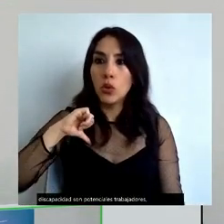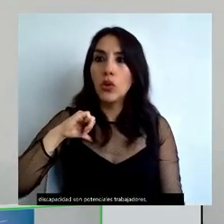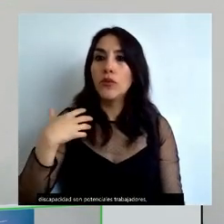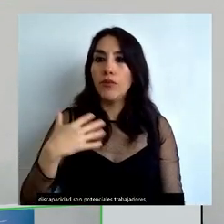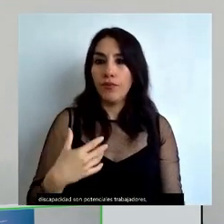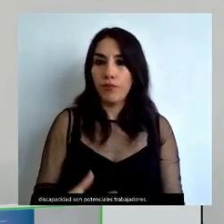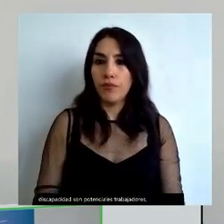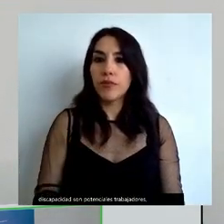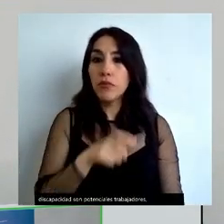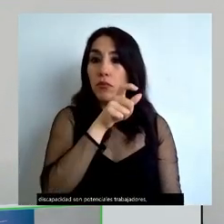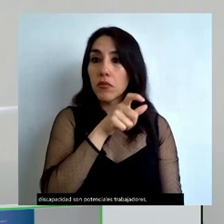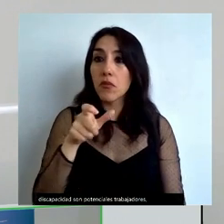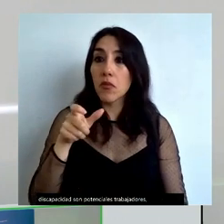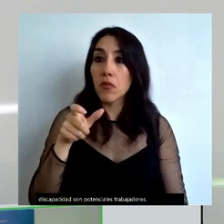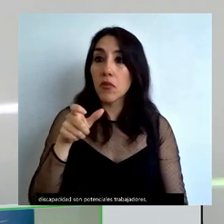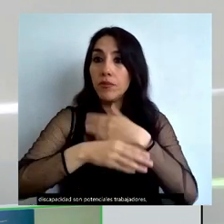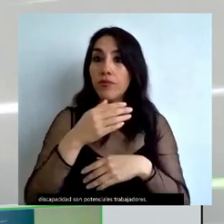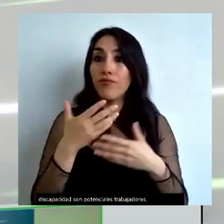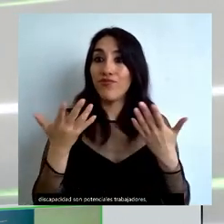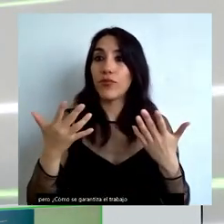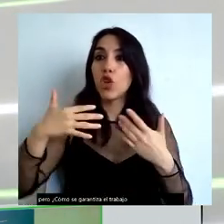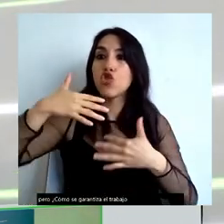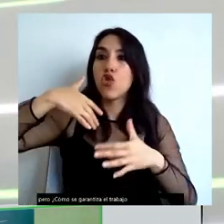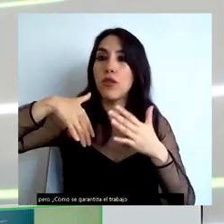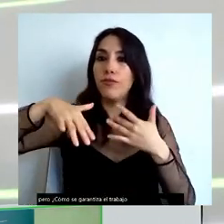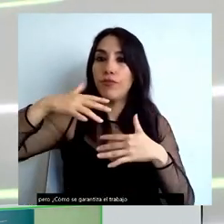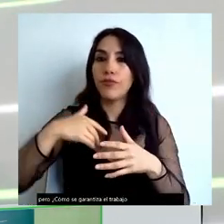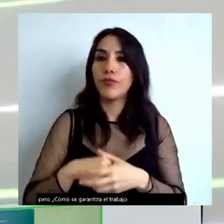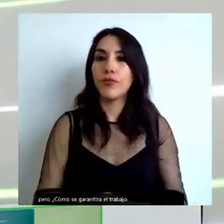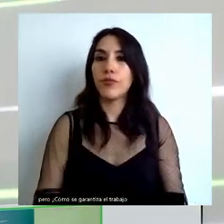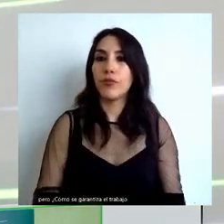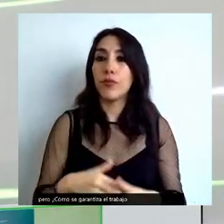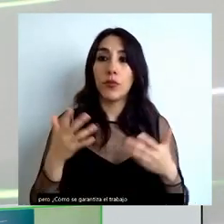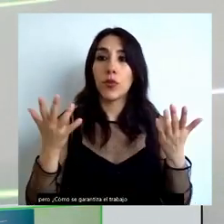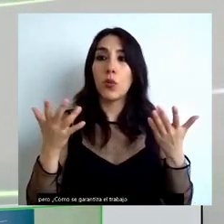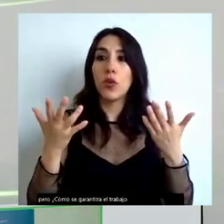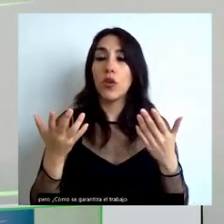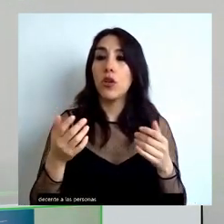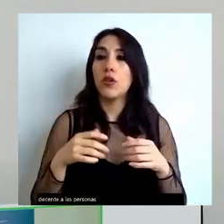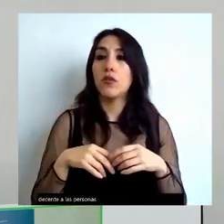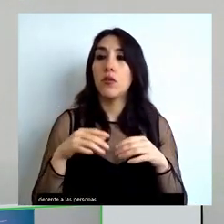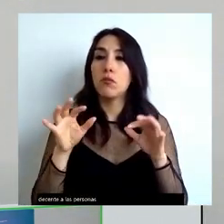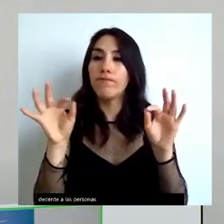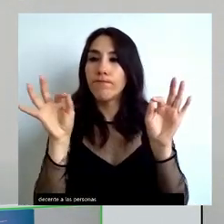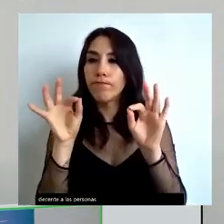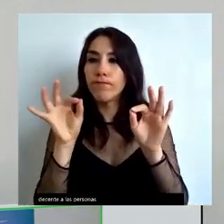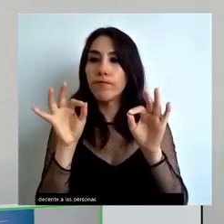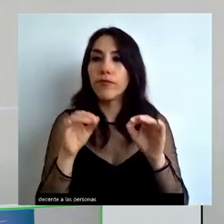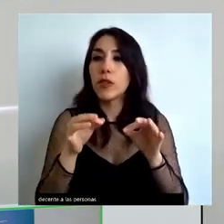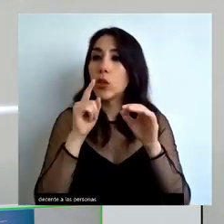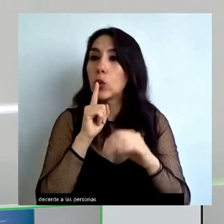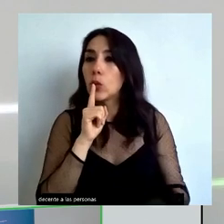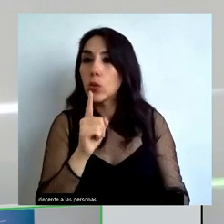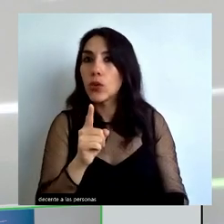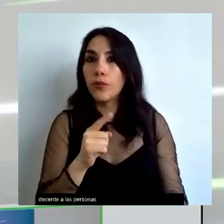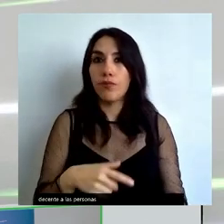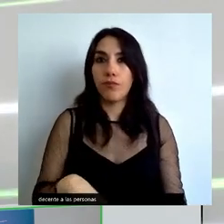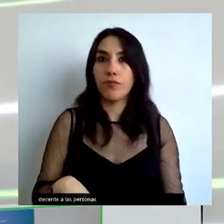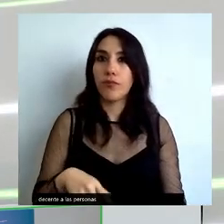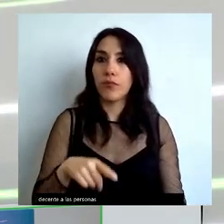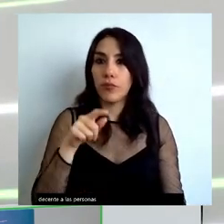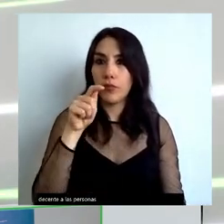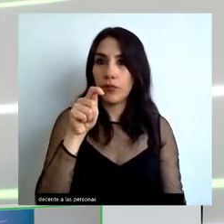this context? What are the specific ILO's recommendations for employers in this